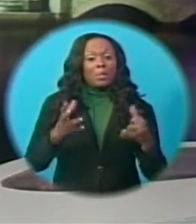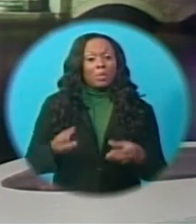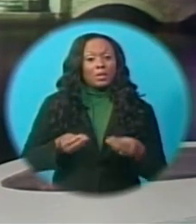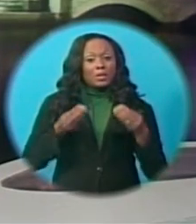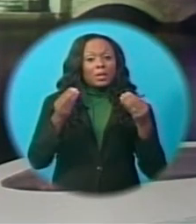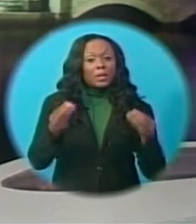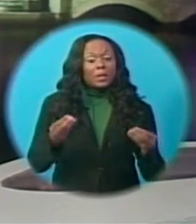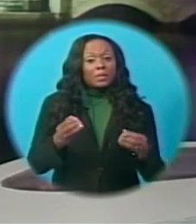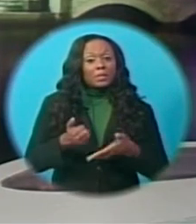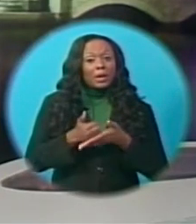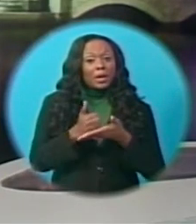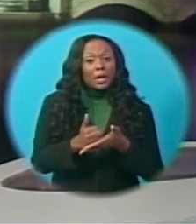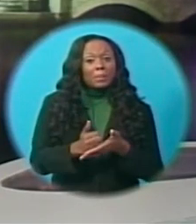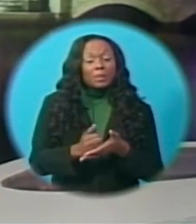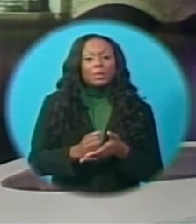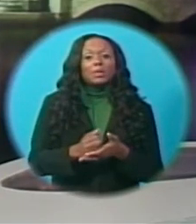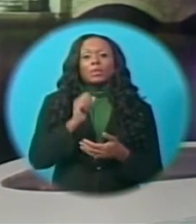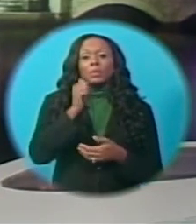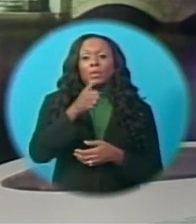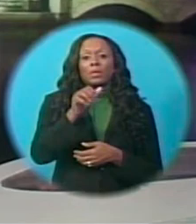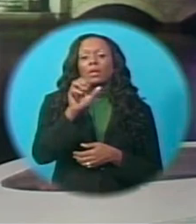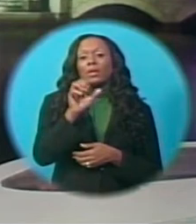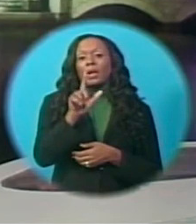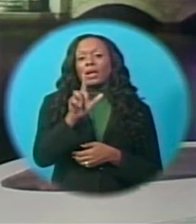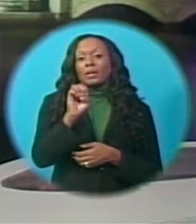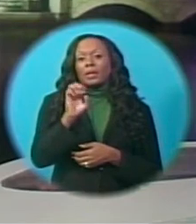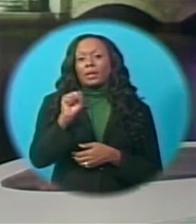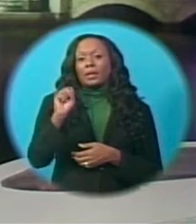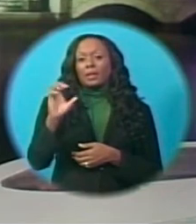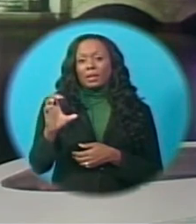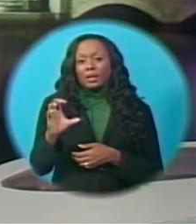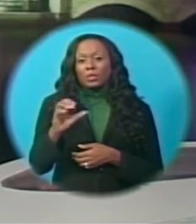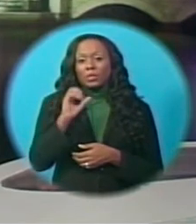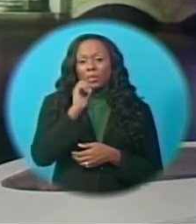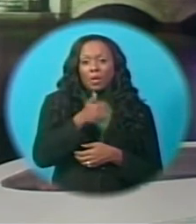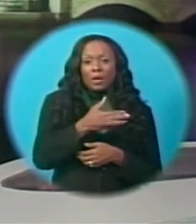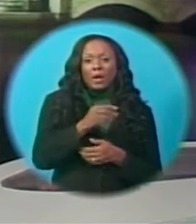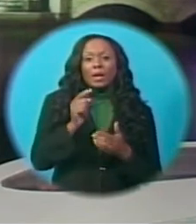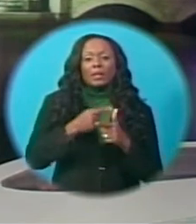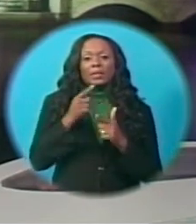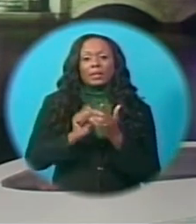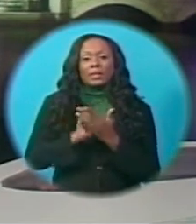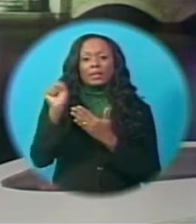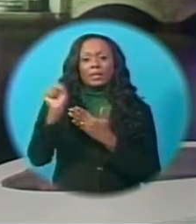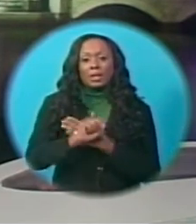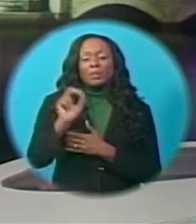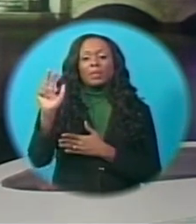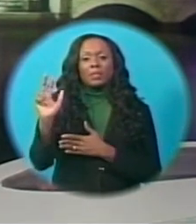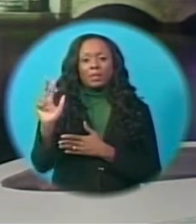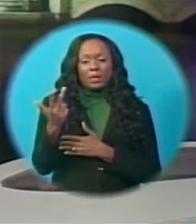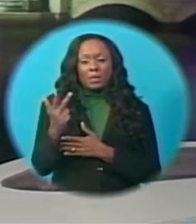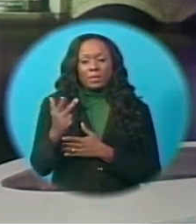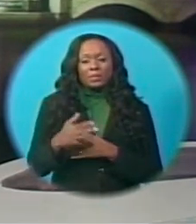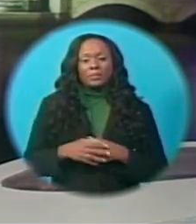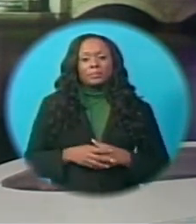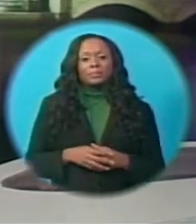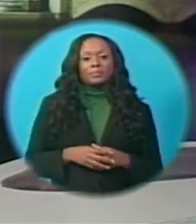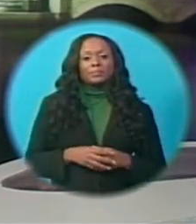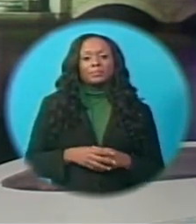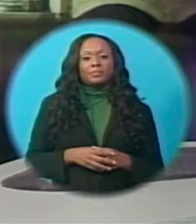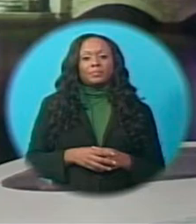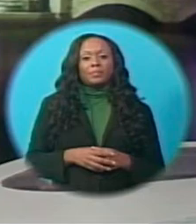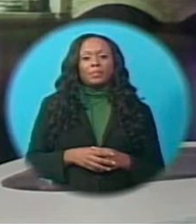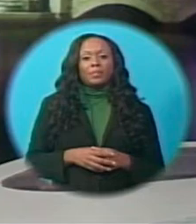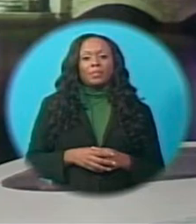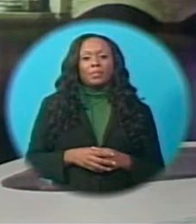Centre car park. Two dates, August 27th and September 3rd, have been earmarked for distribution.